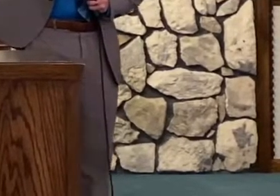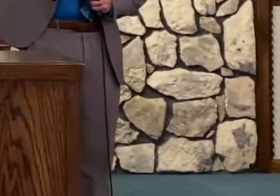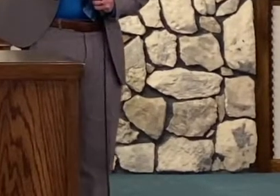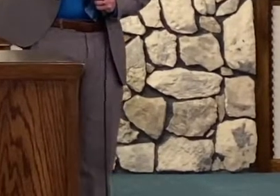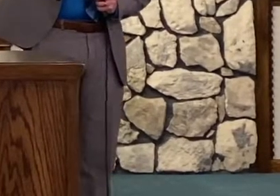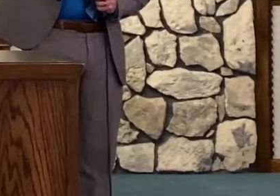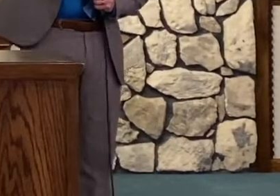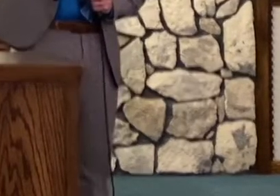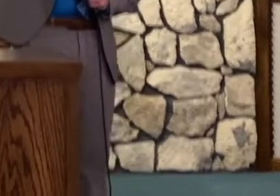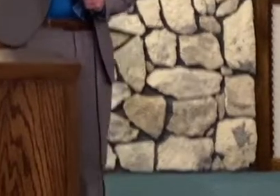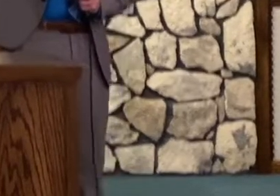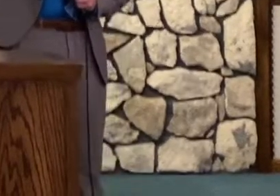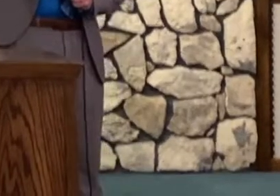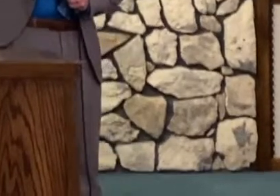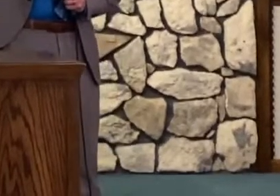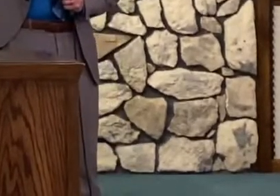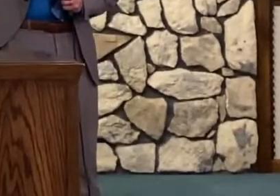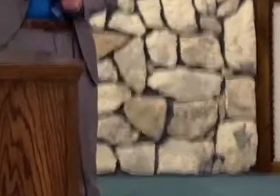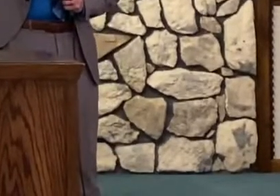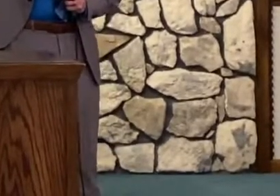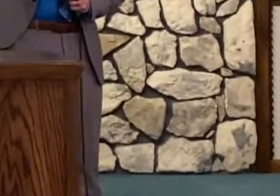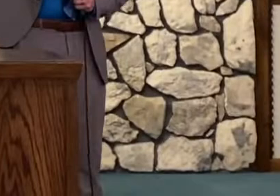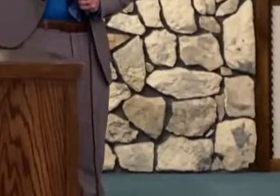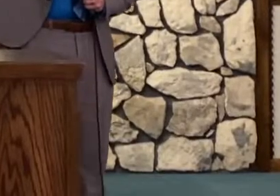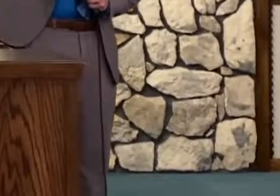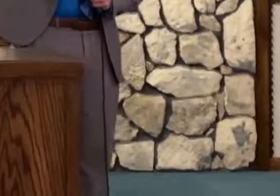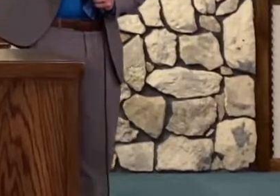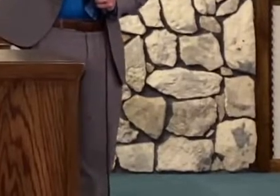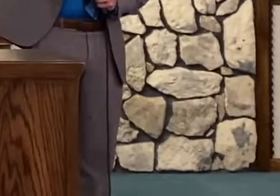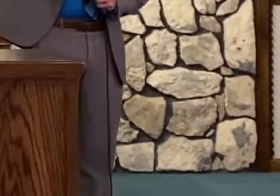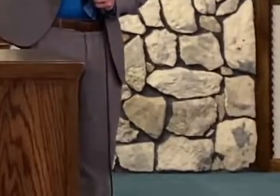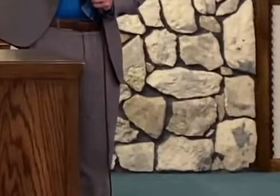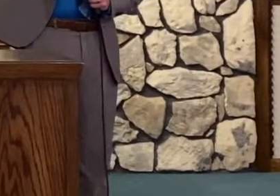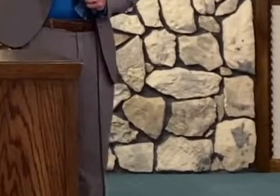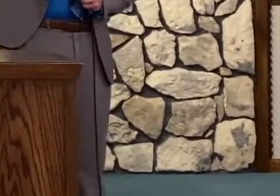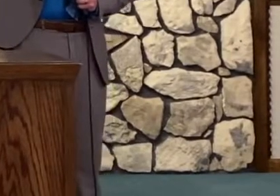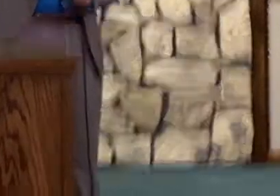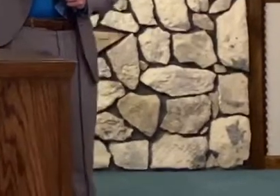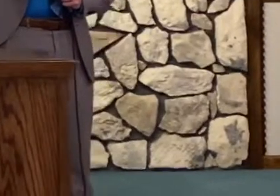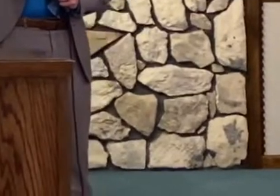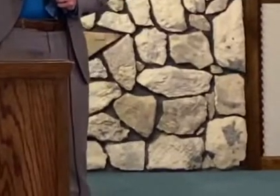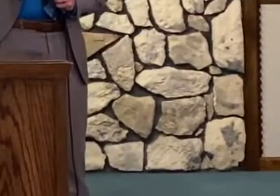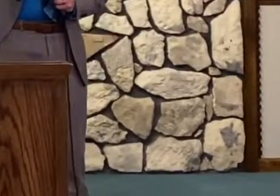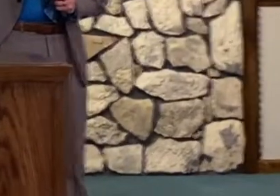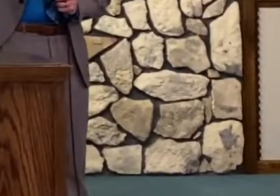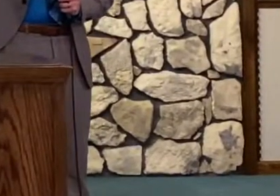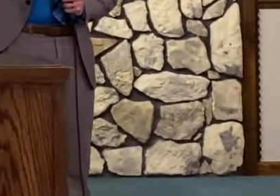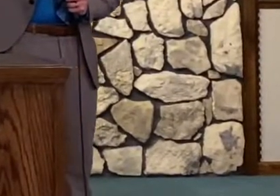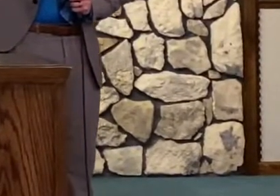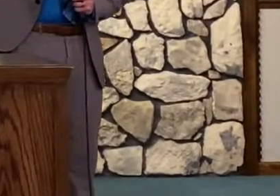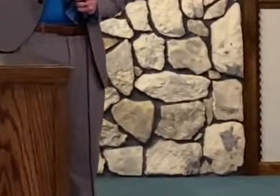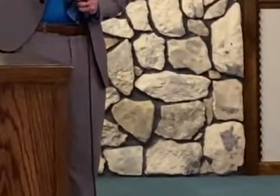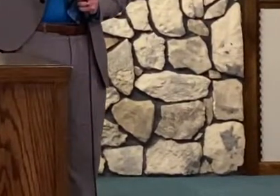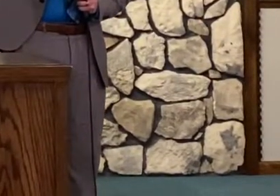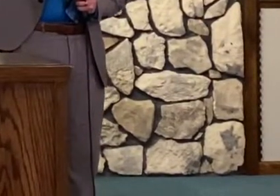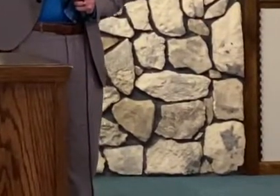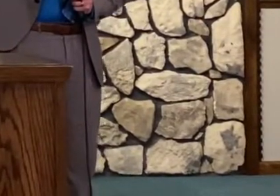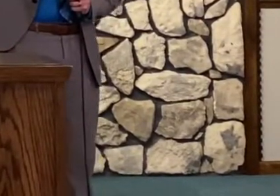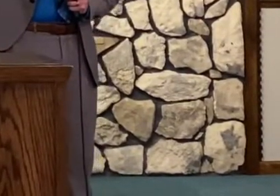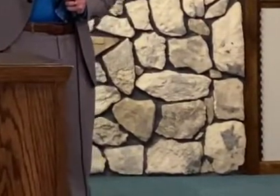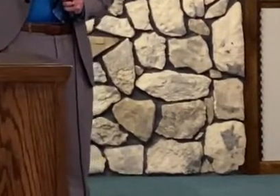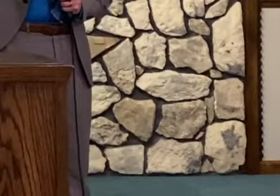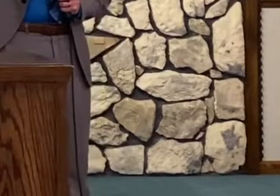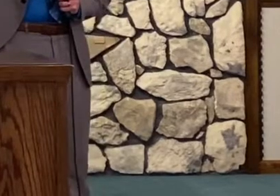Jesus. And as I say, Jesus, he will show up where you